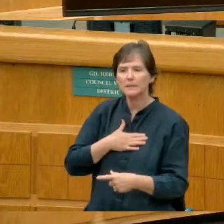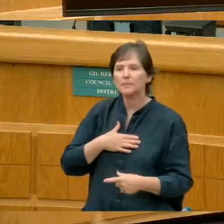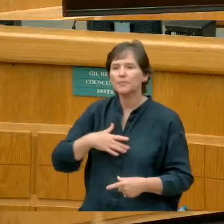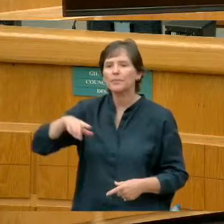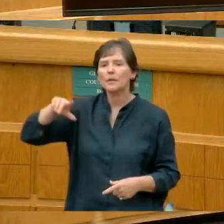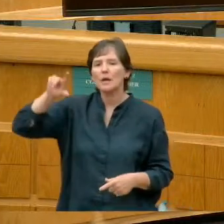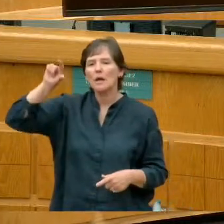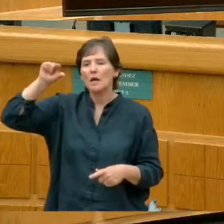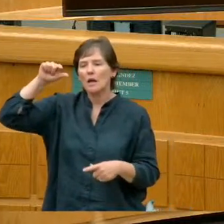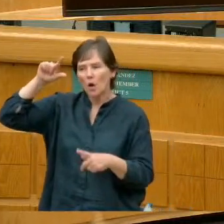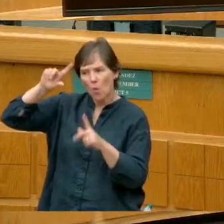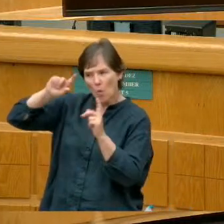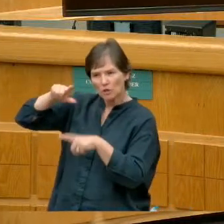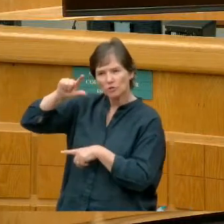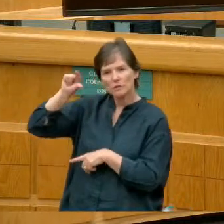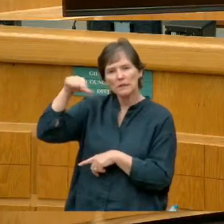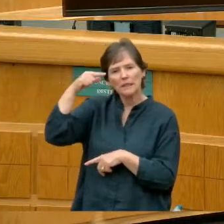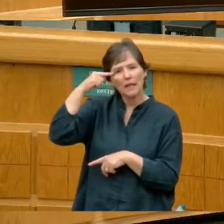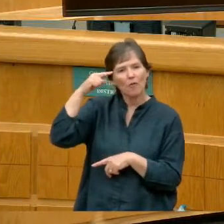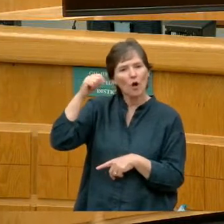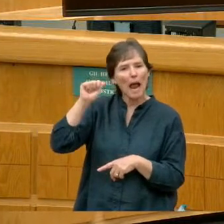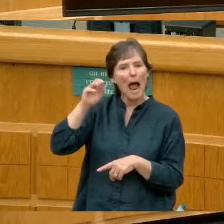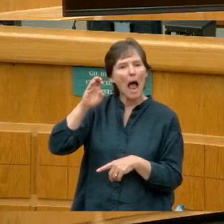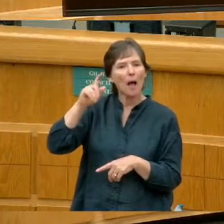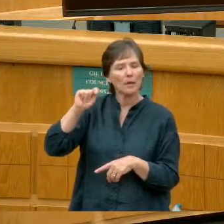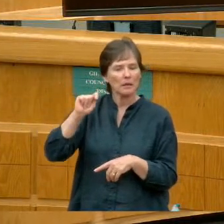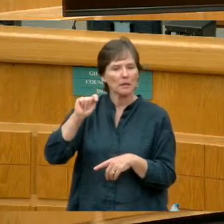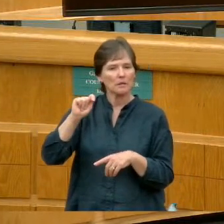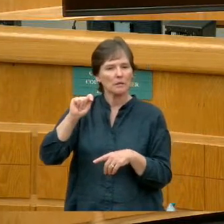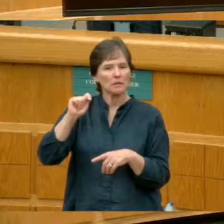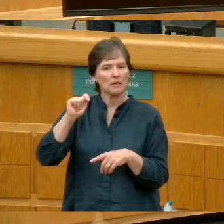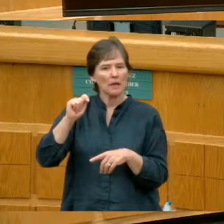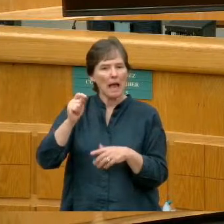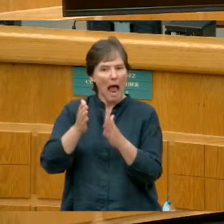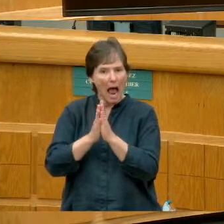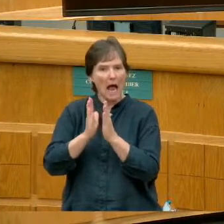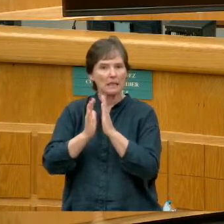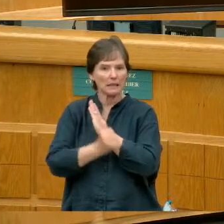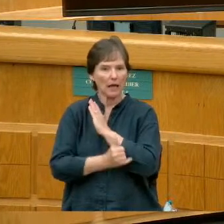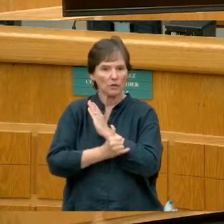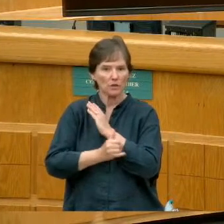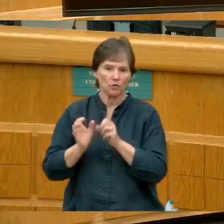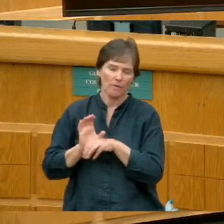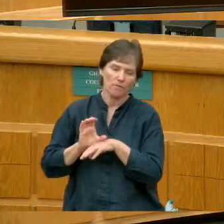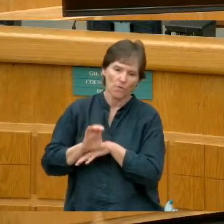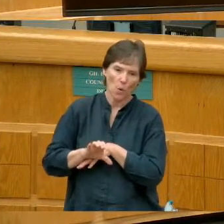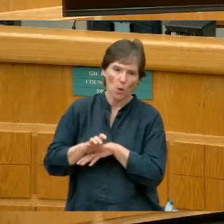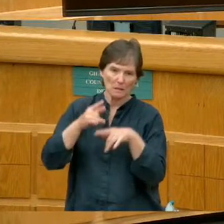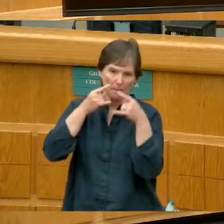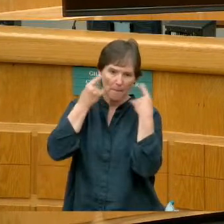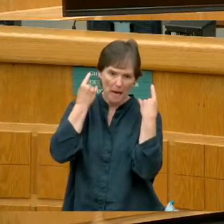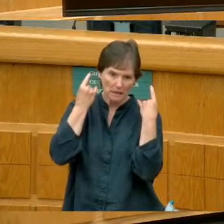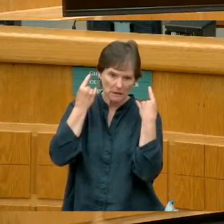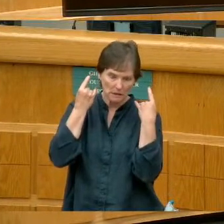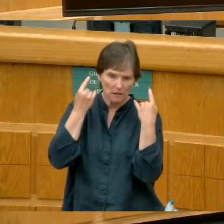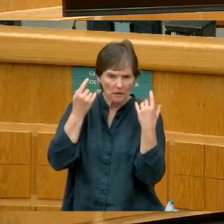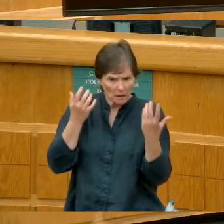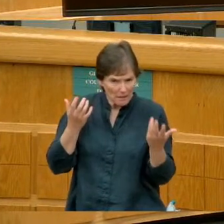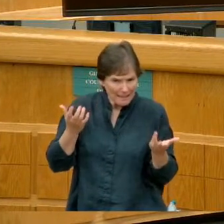is continually asking counties to enforce masks. Right. Are there